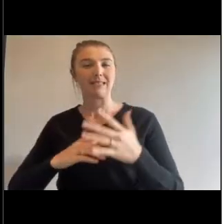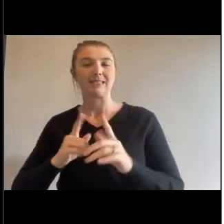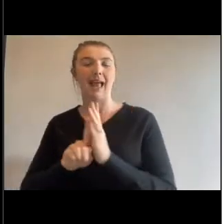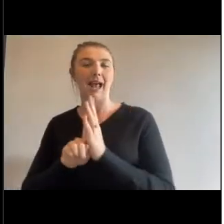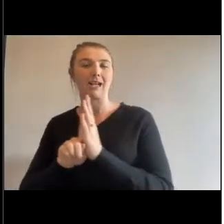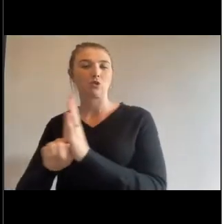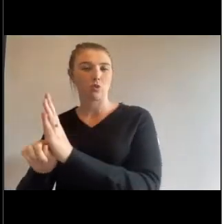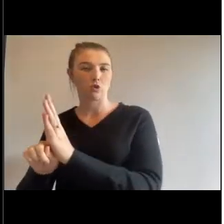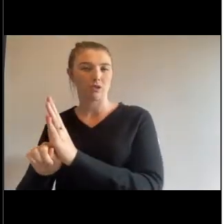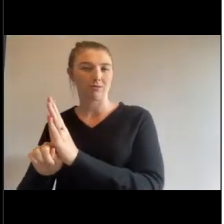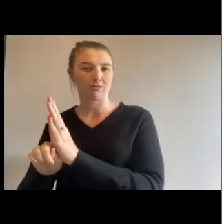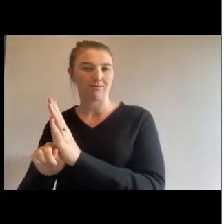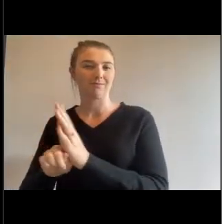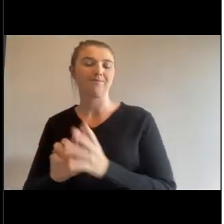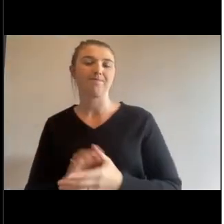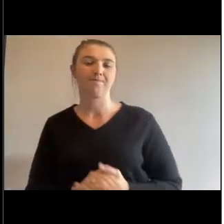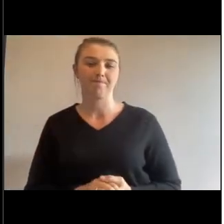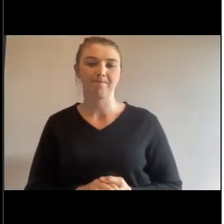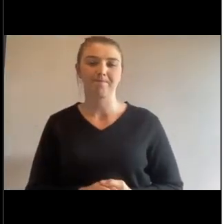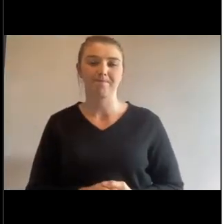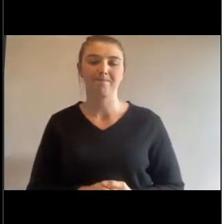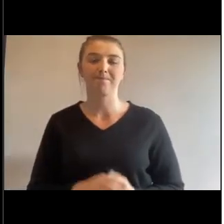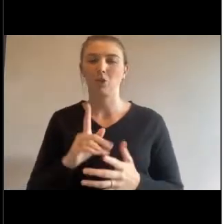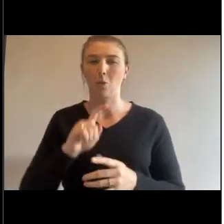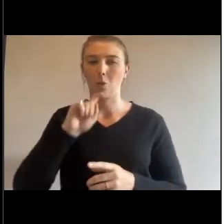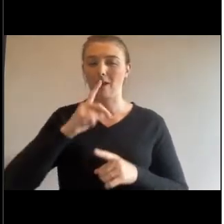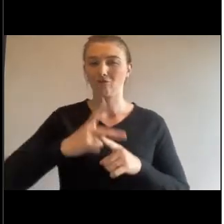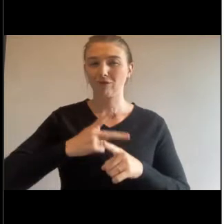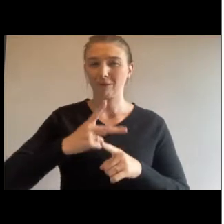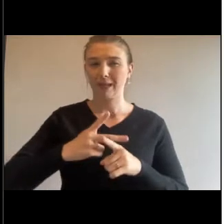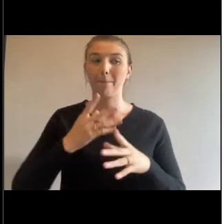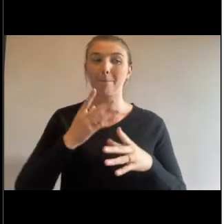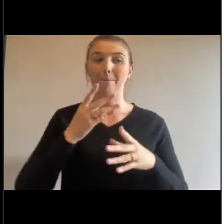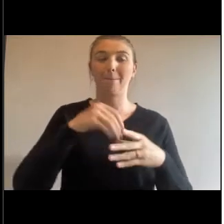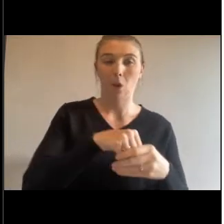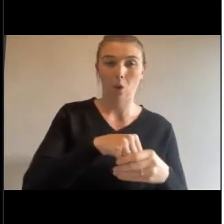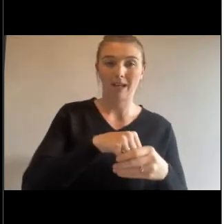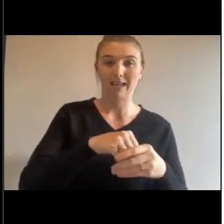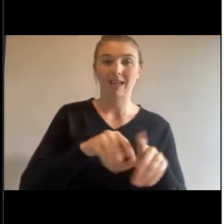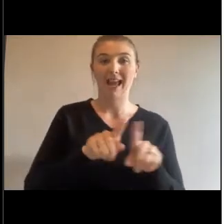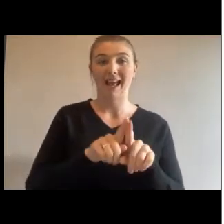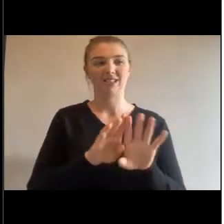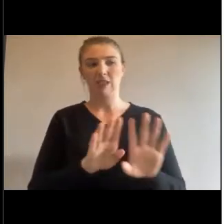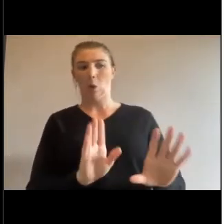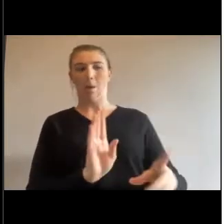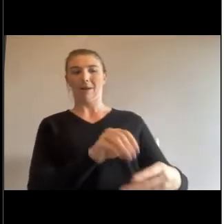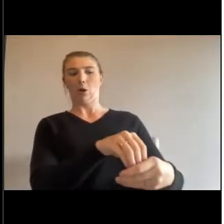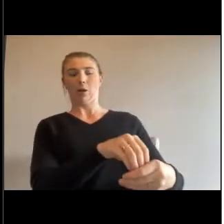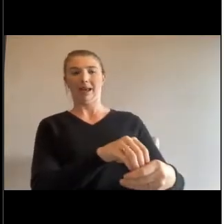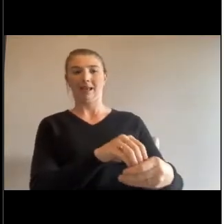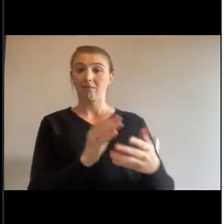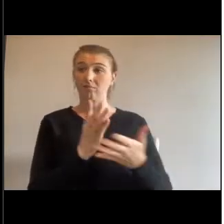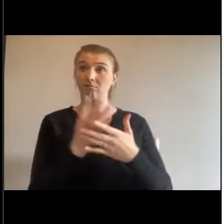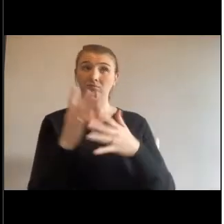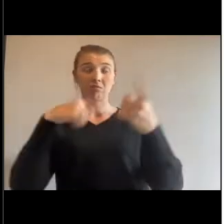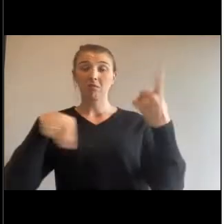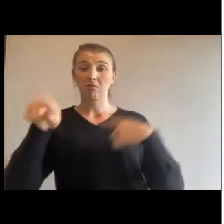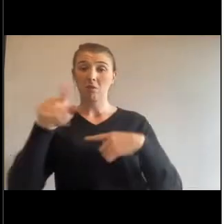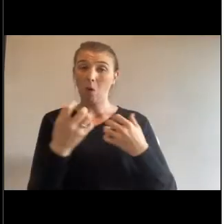exclusion. So just to repeat, belonging and not belonging are universal experiences, but they're perhaps